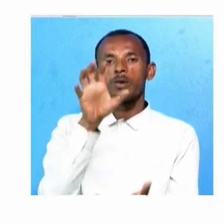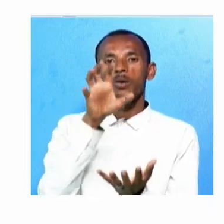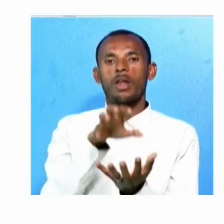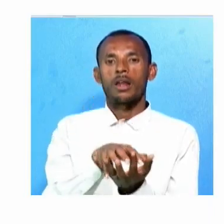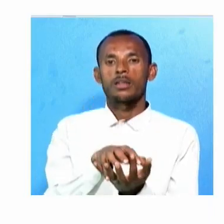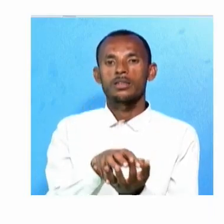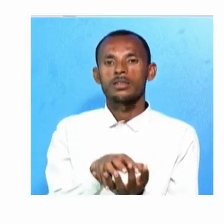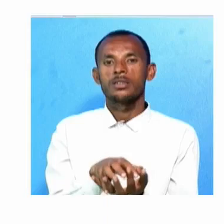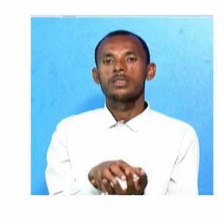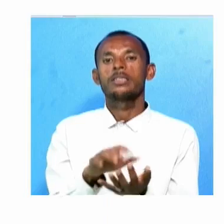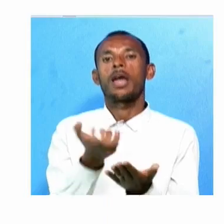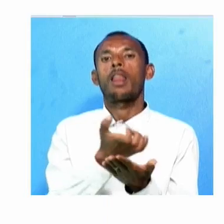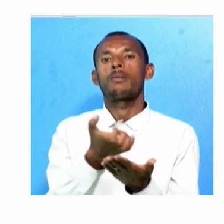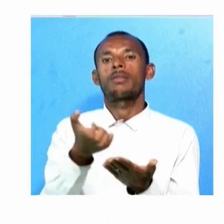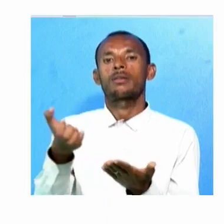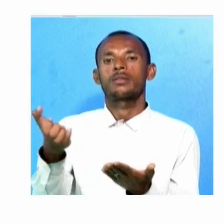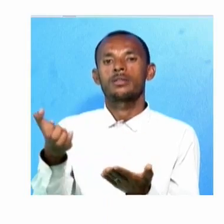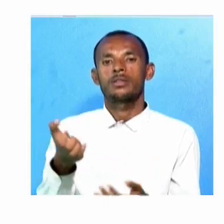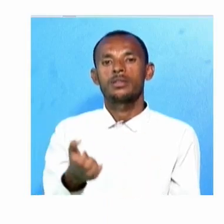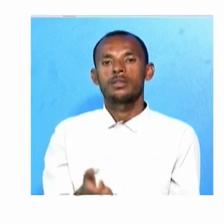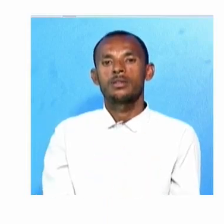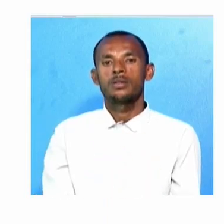contains the elements